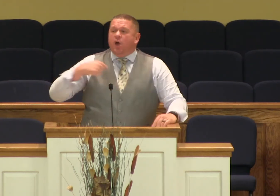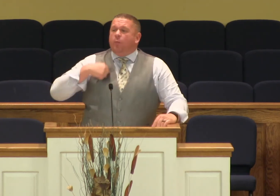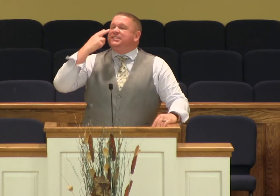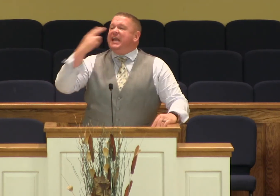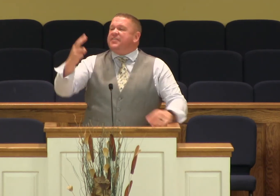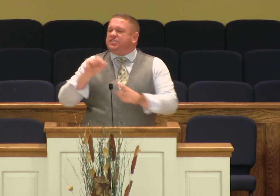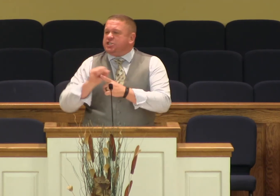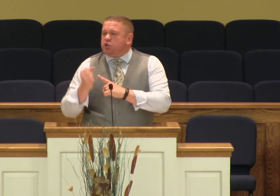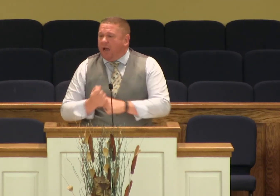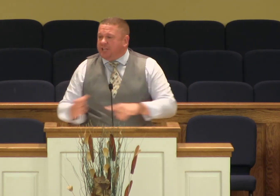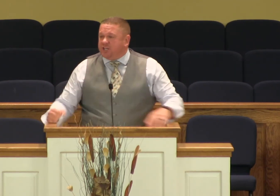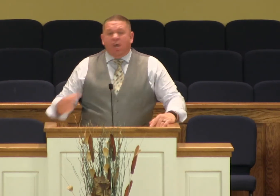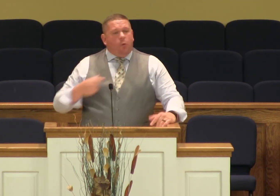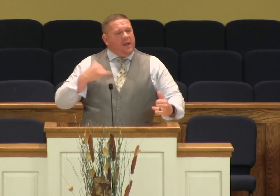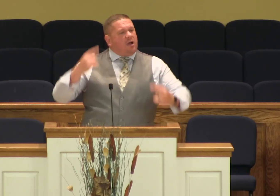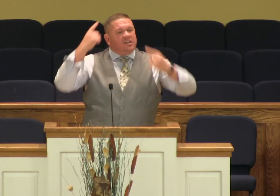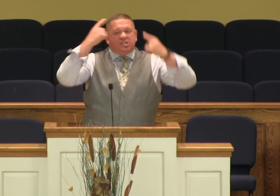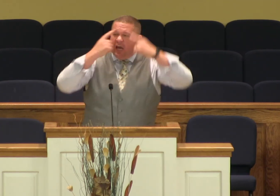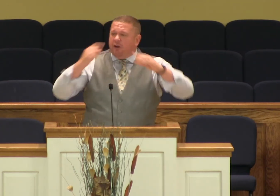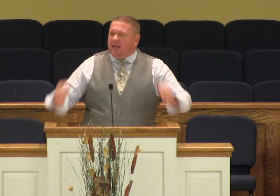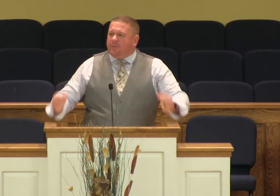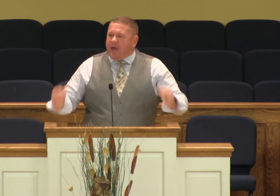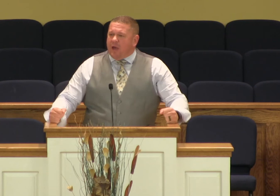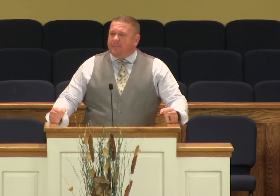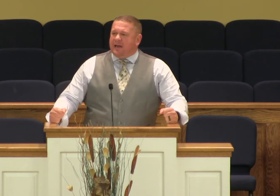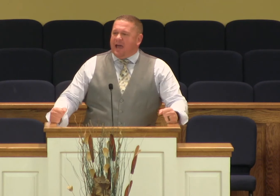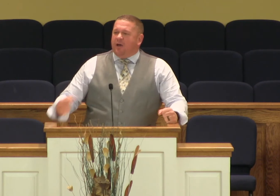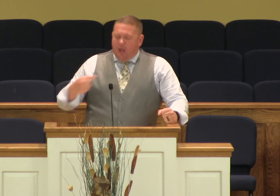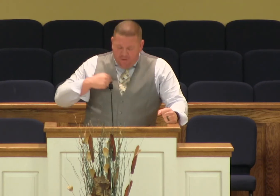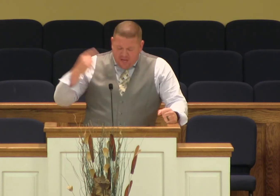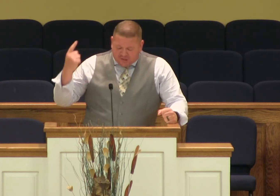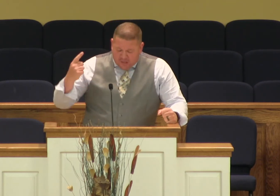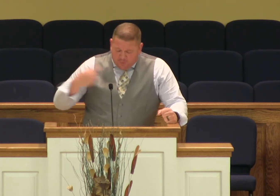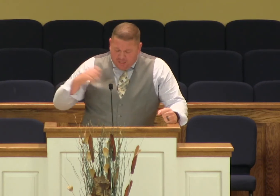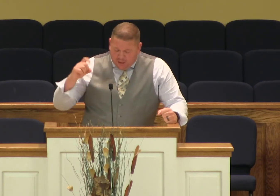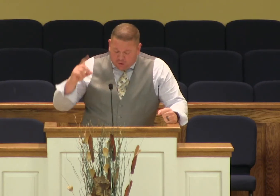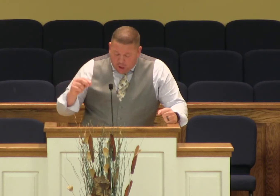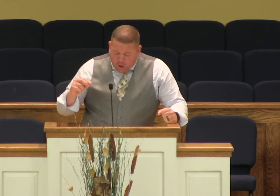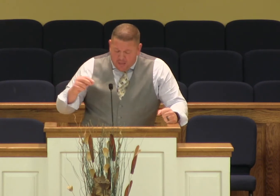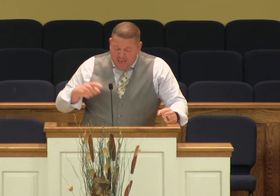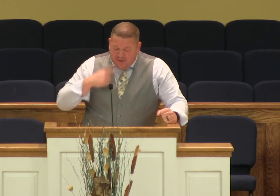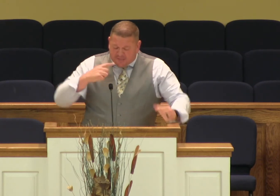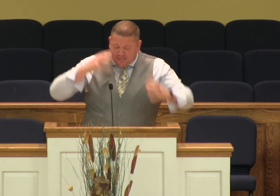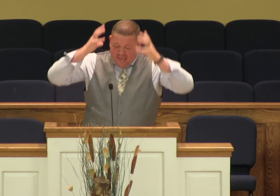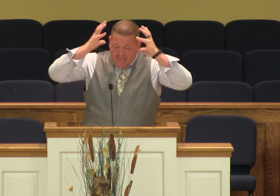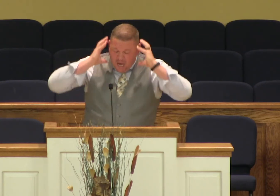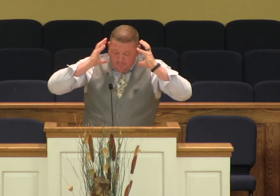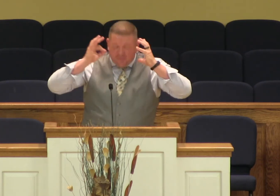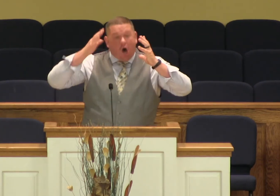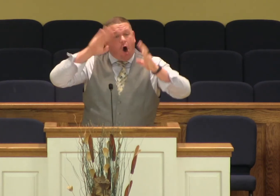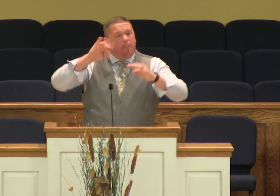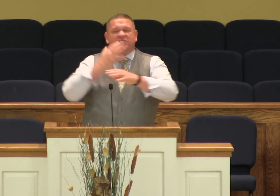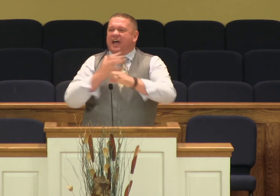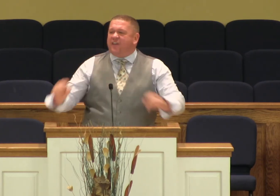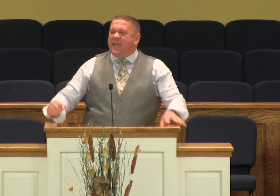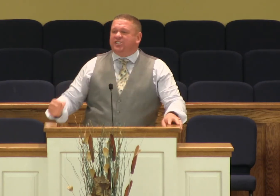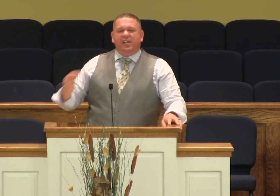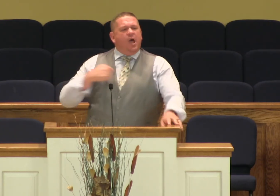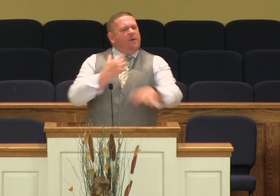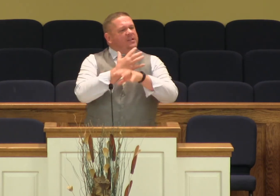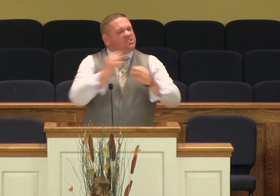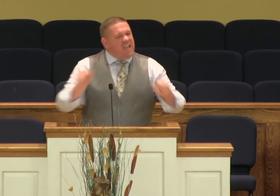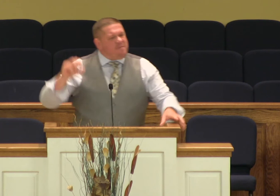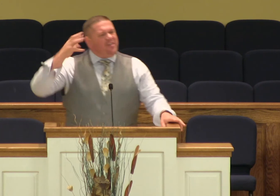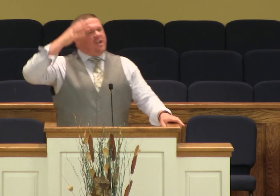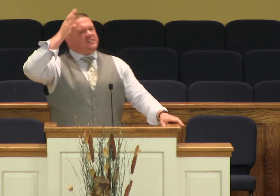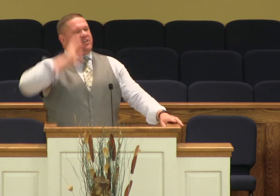observant. We see the situation. We're now considering it. Now, wait a minute now. We've got something we can do. And then it says a helmet, the hope of salvation.